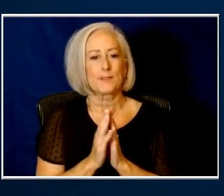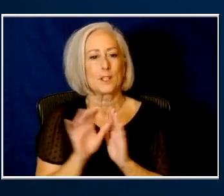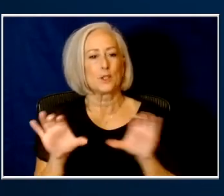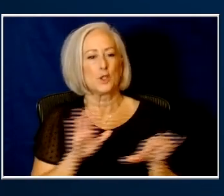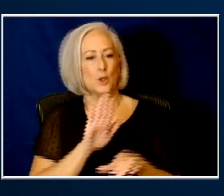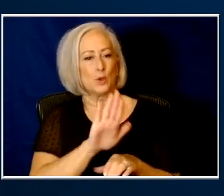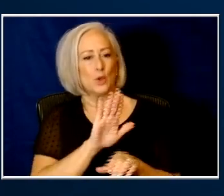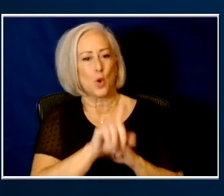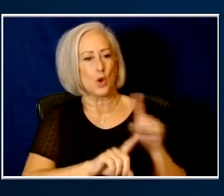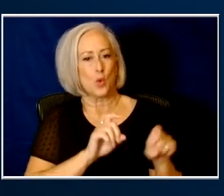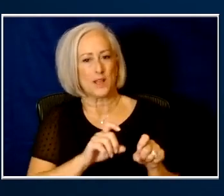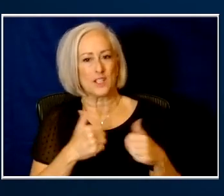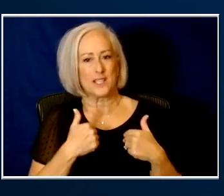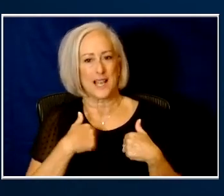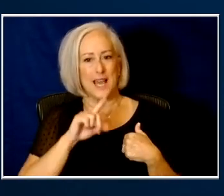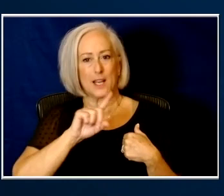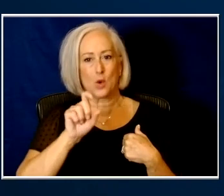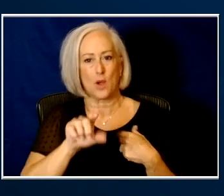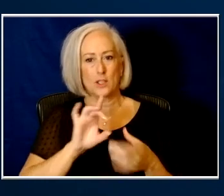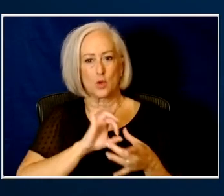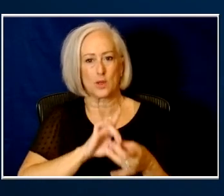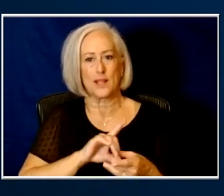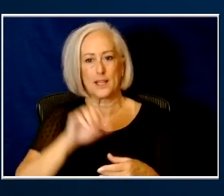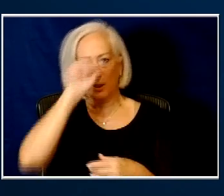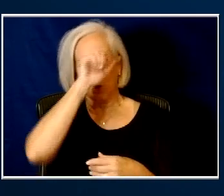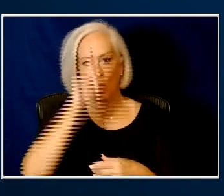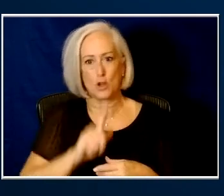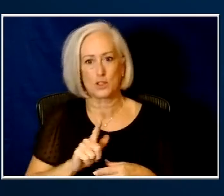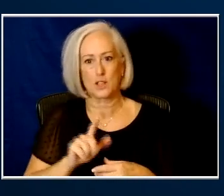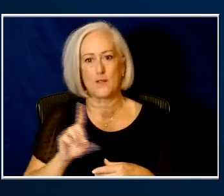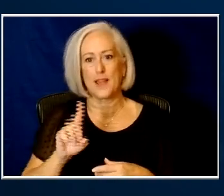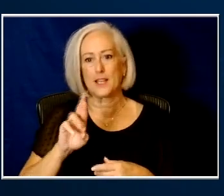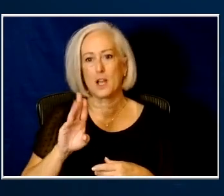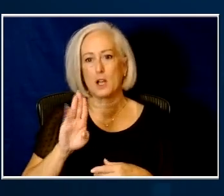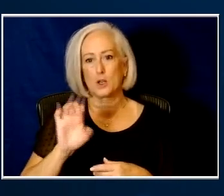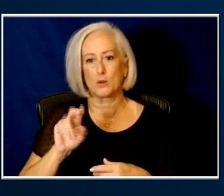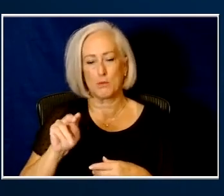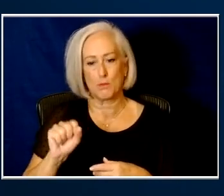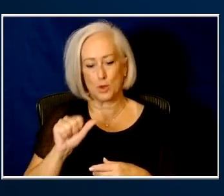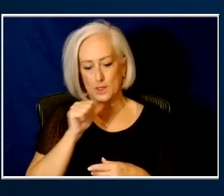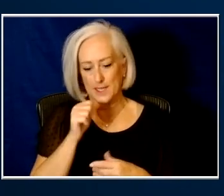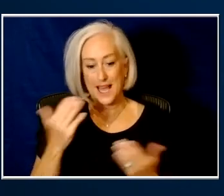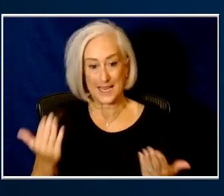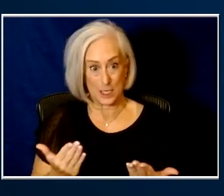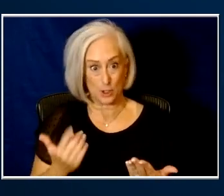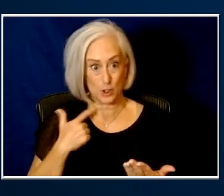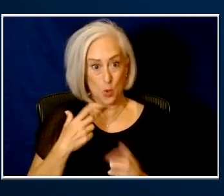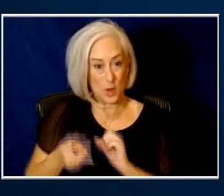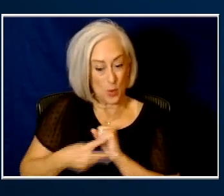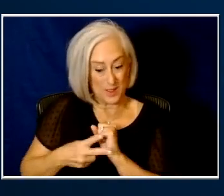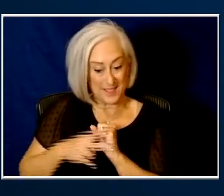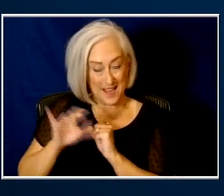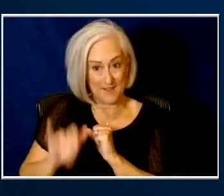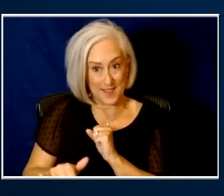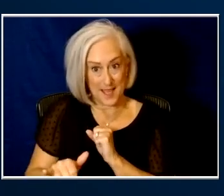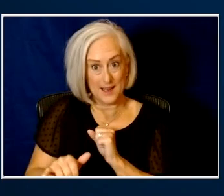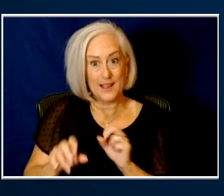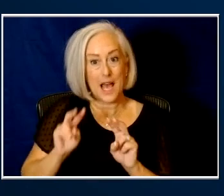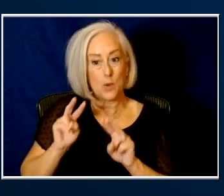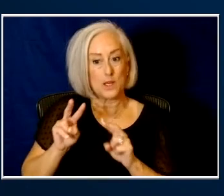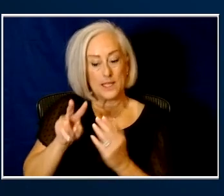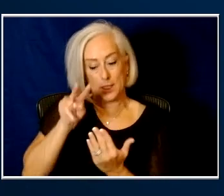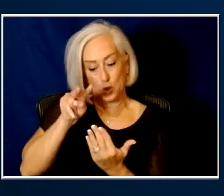about Alzheimer's disease, and now we don't have Dr. Burns, so we'll have to save that for our show. So I'm going to keep monitoring, but go forward with